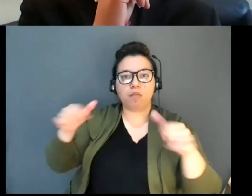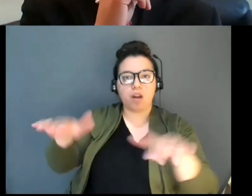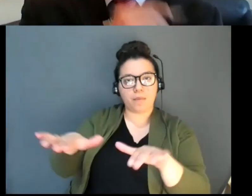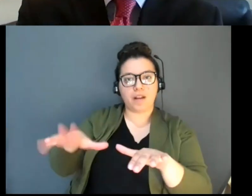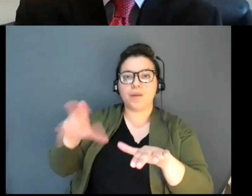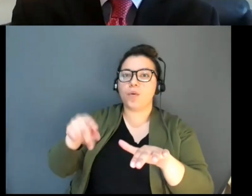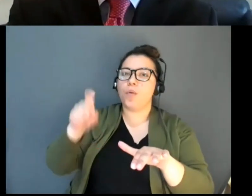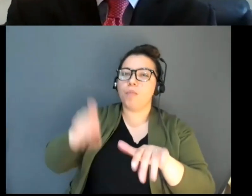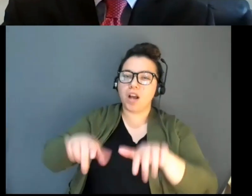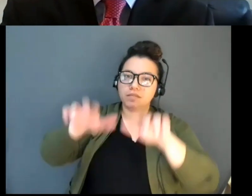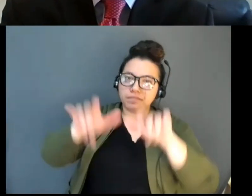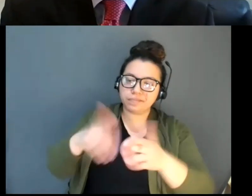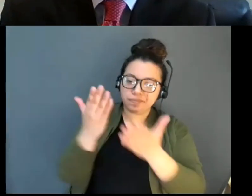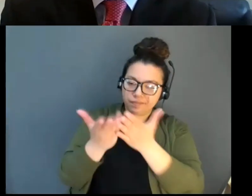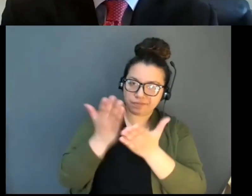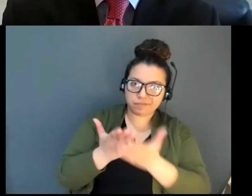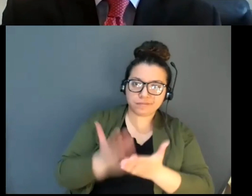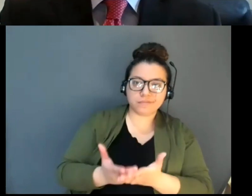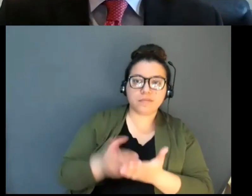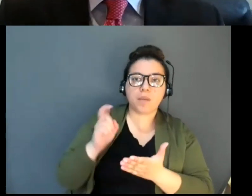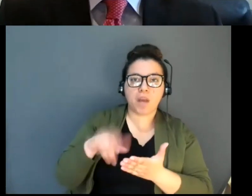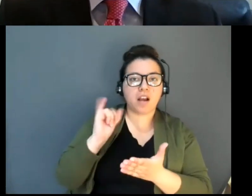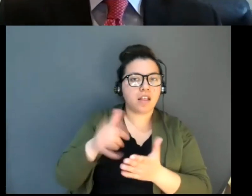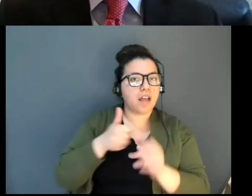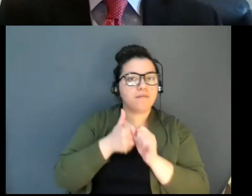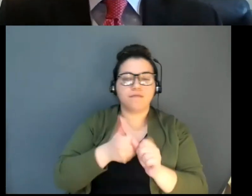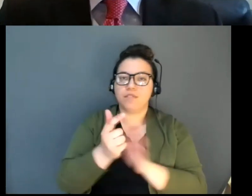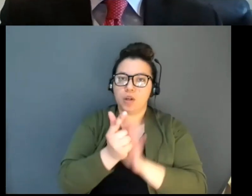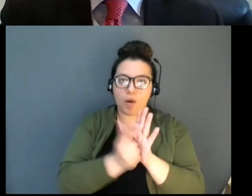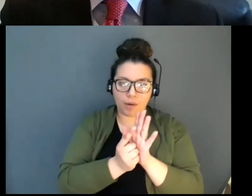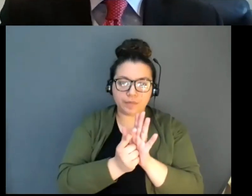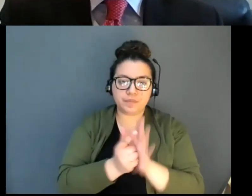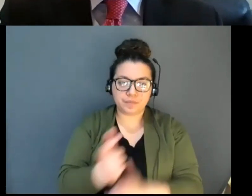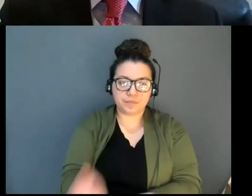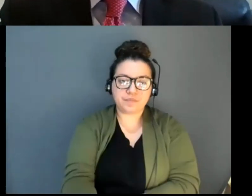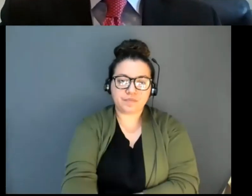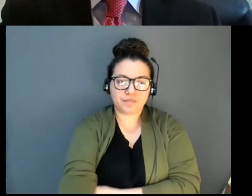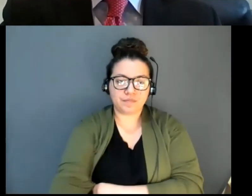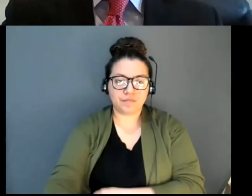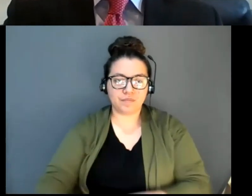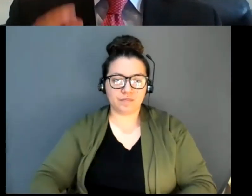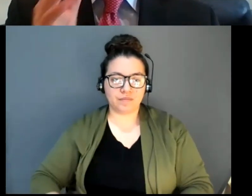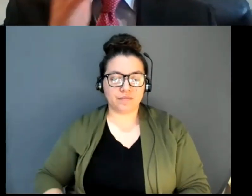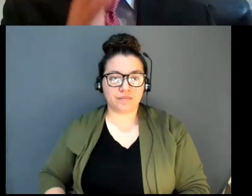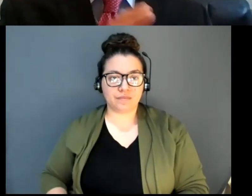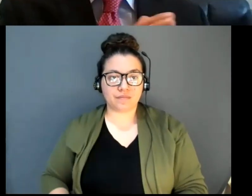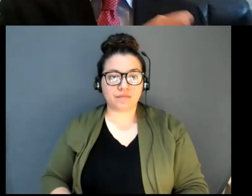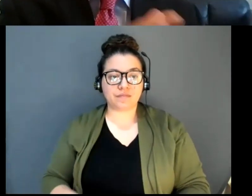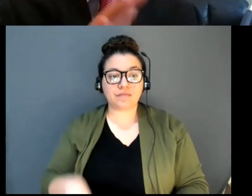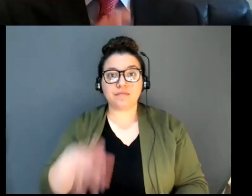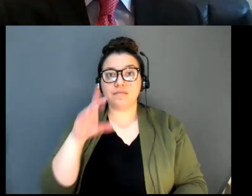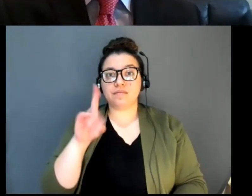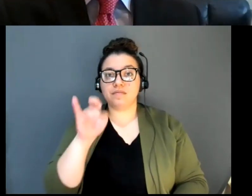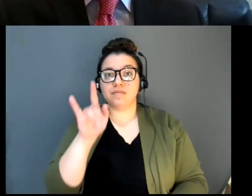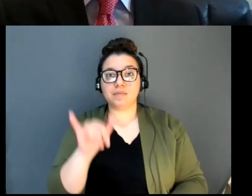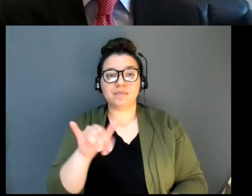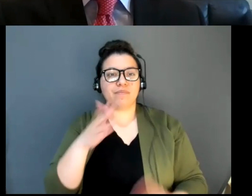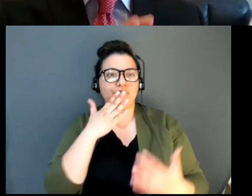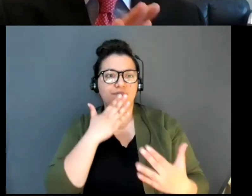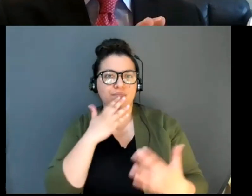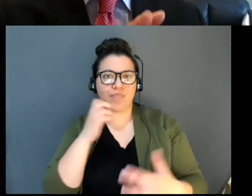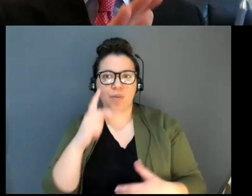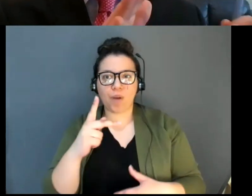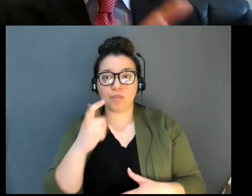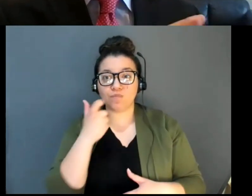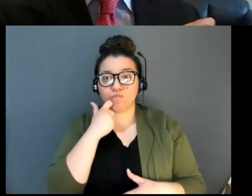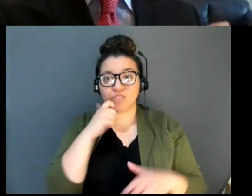be in writing, and that is under the law. Thank you very much for that. And so just a question about what we just did.